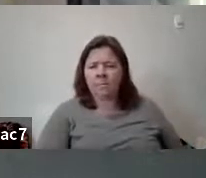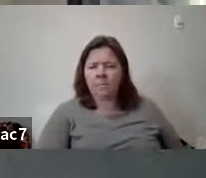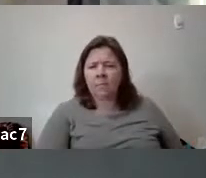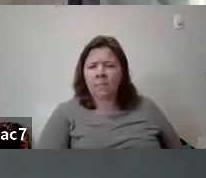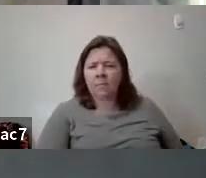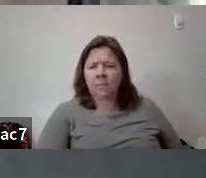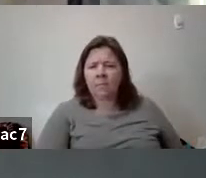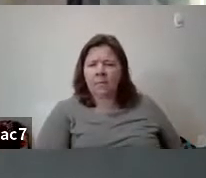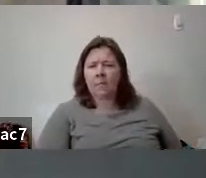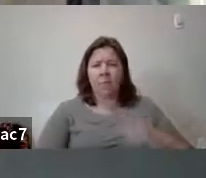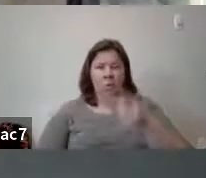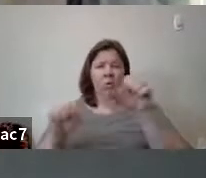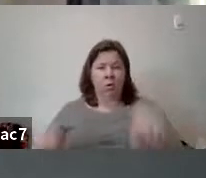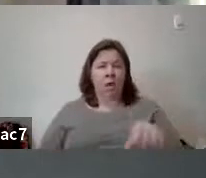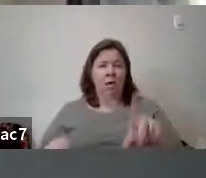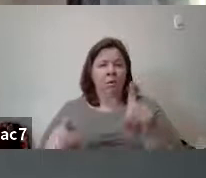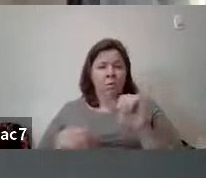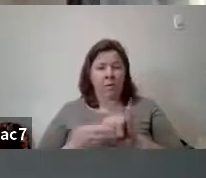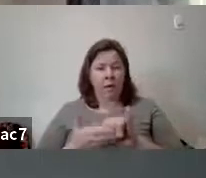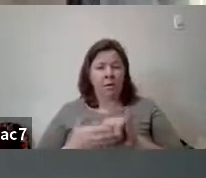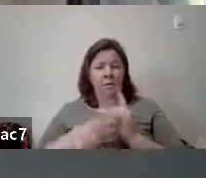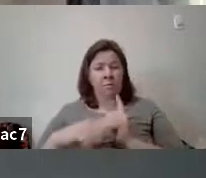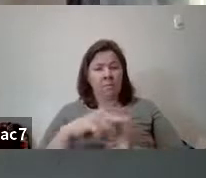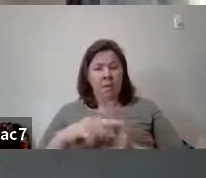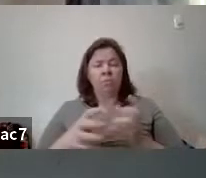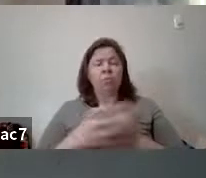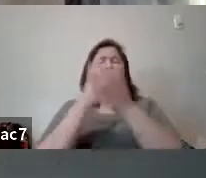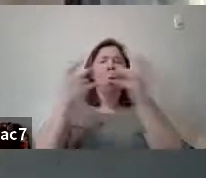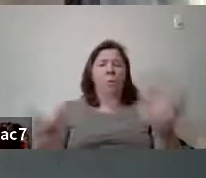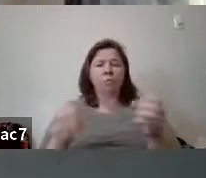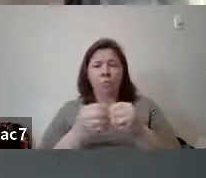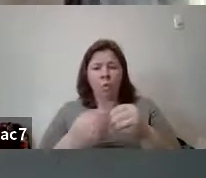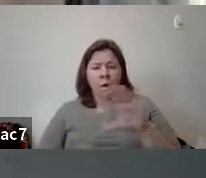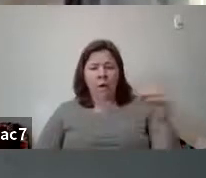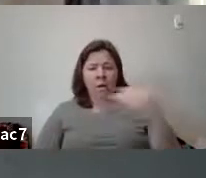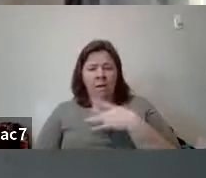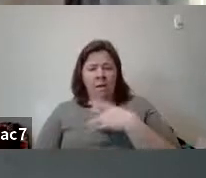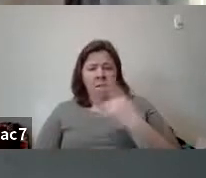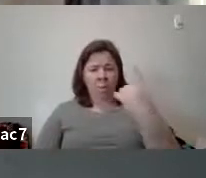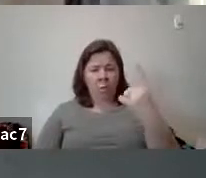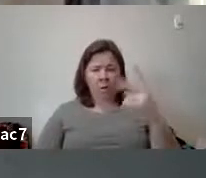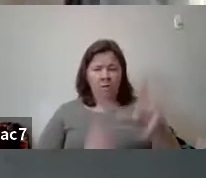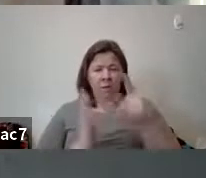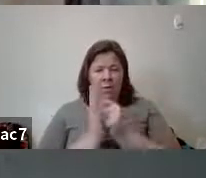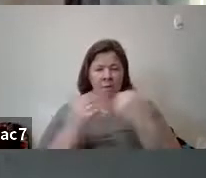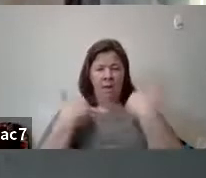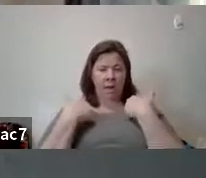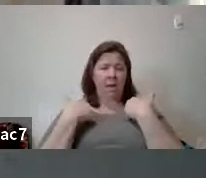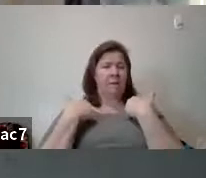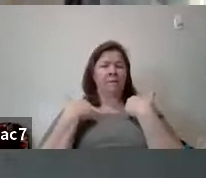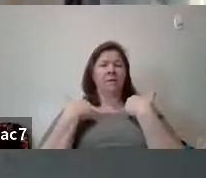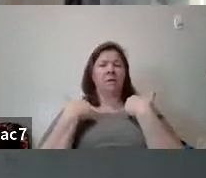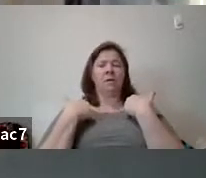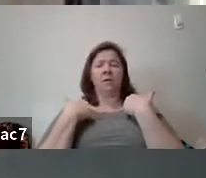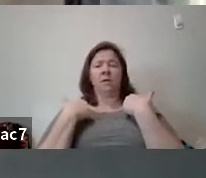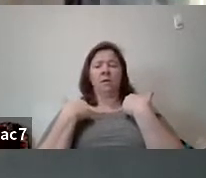are going to be able to do that, plus so much more. And like the one video I had, if not this, then what?